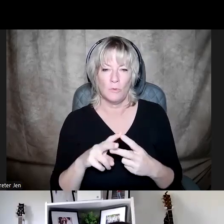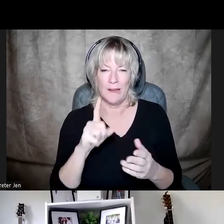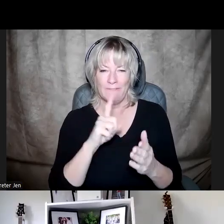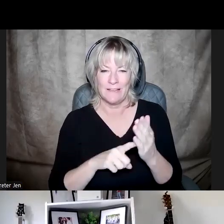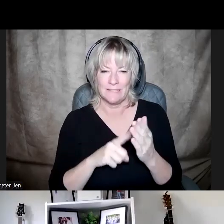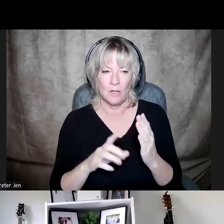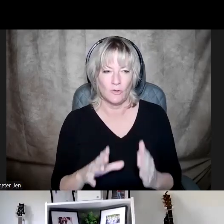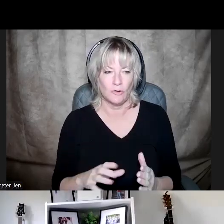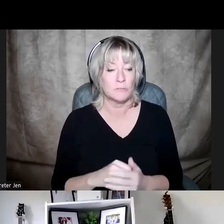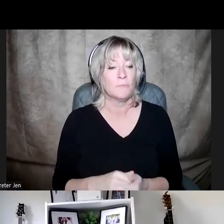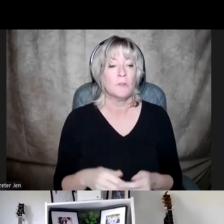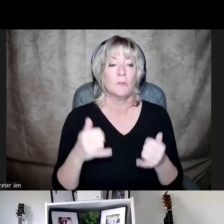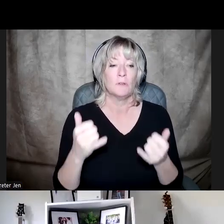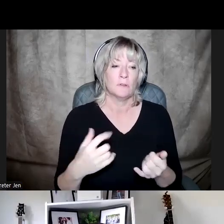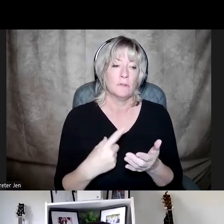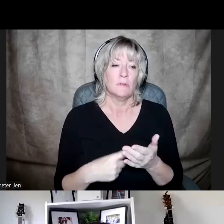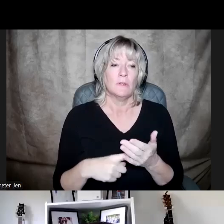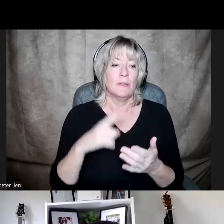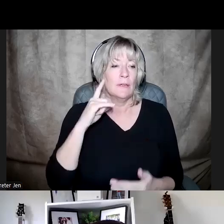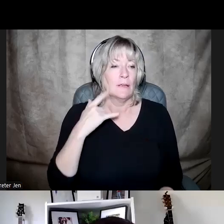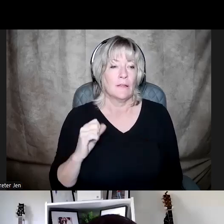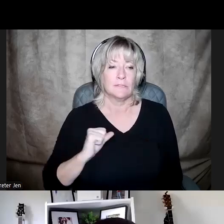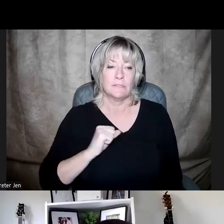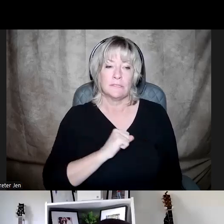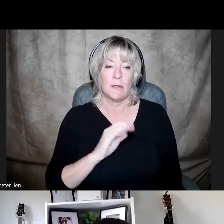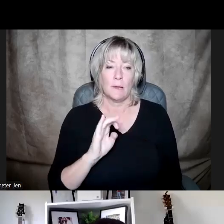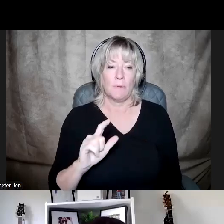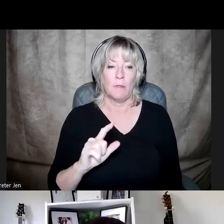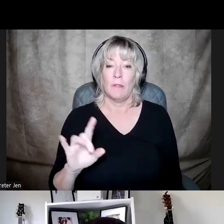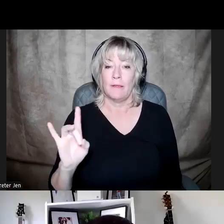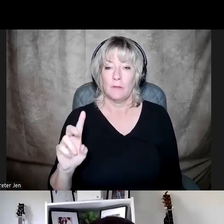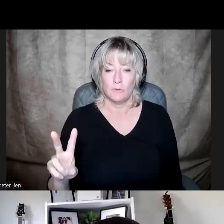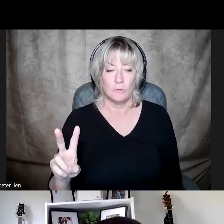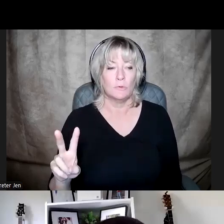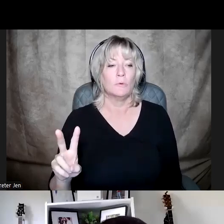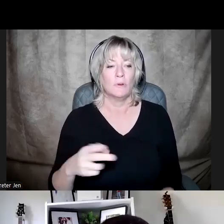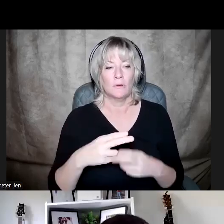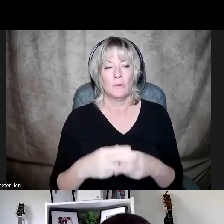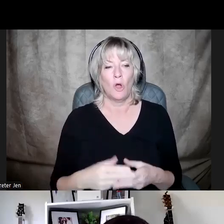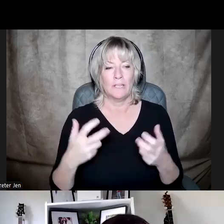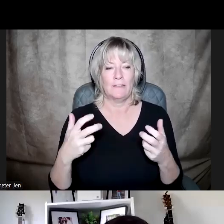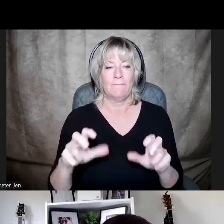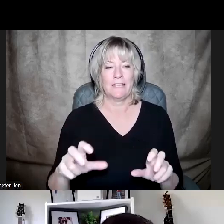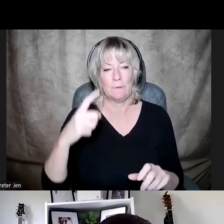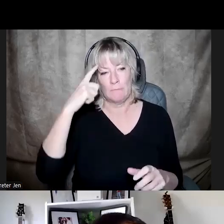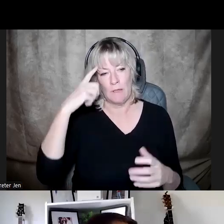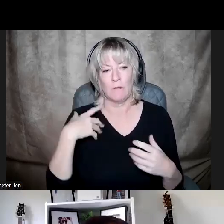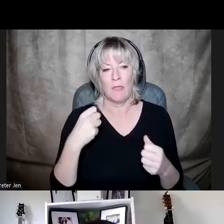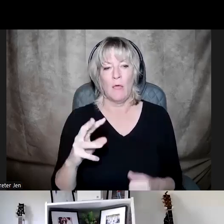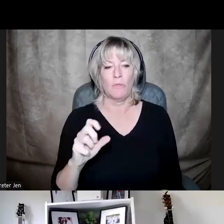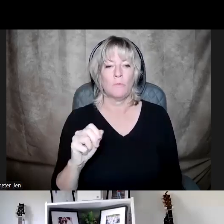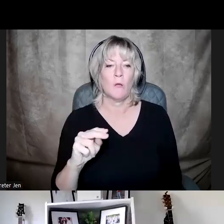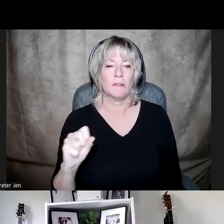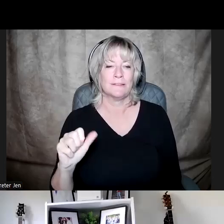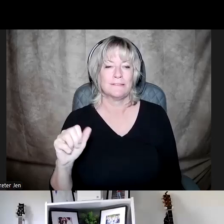Okay, so today I'm going to be talking about the California Senate Bill 82, which was called the Investment in Mental Health Wellness Act of